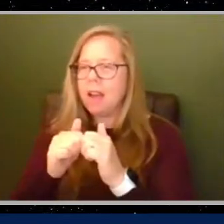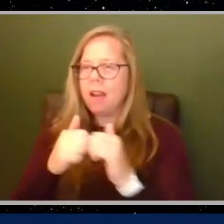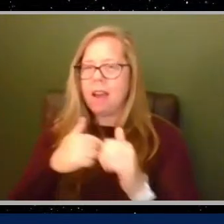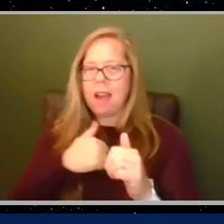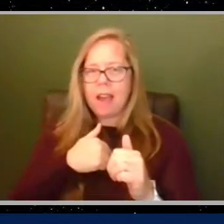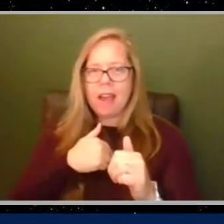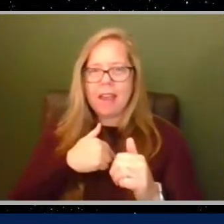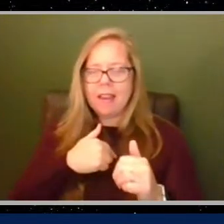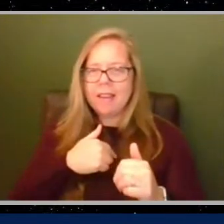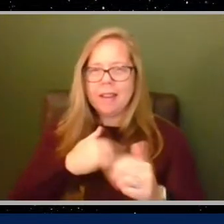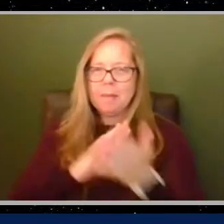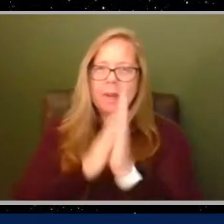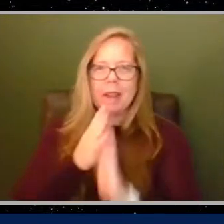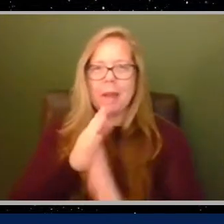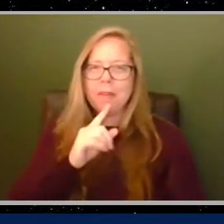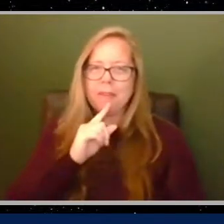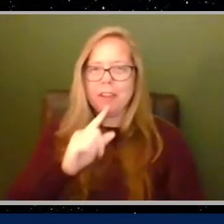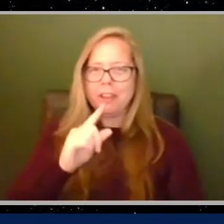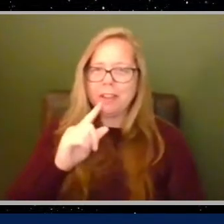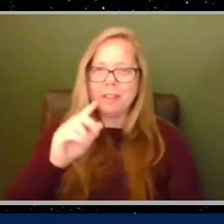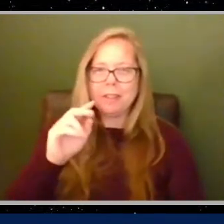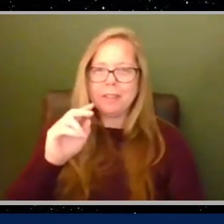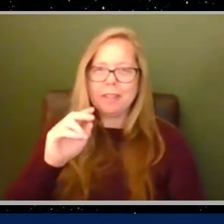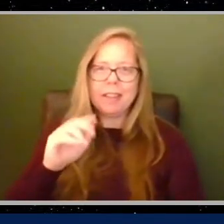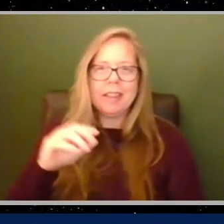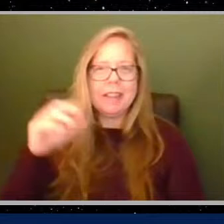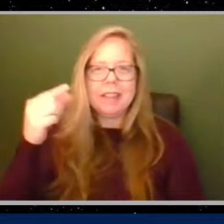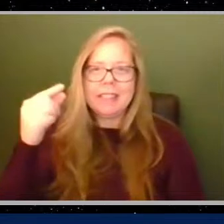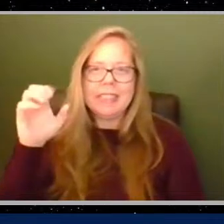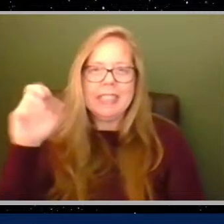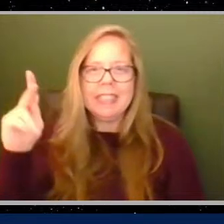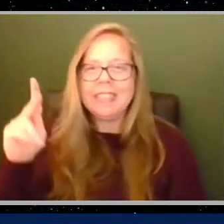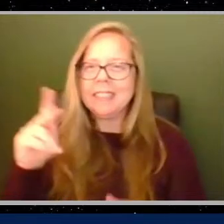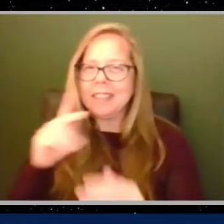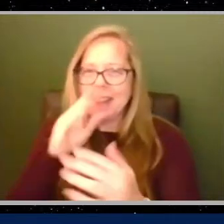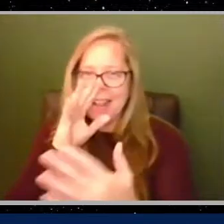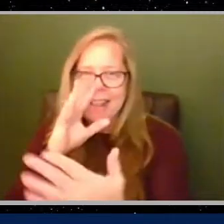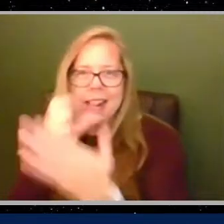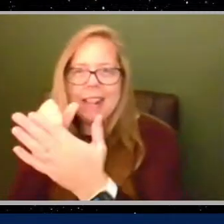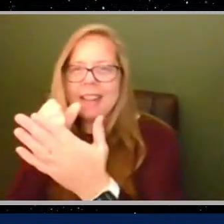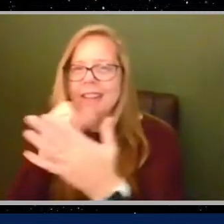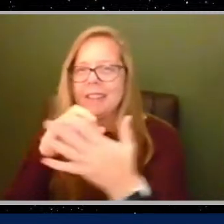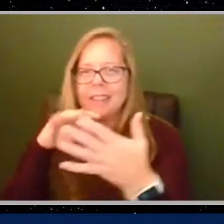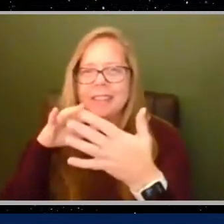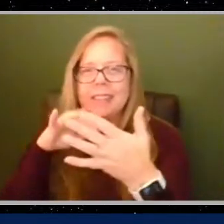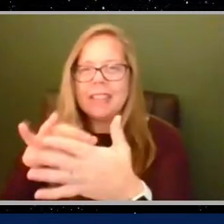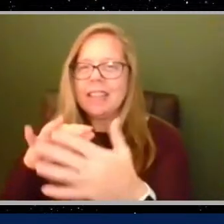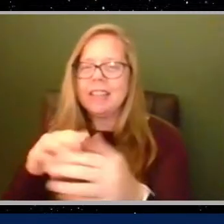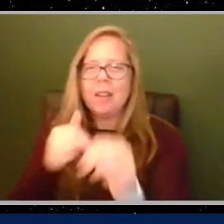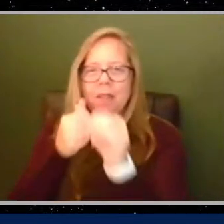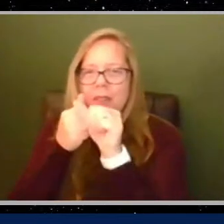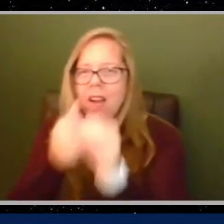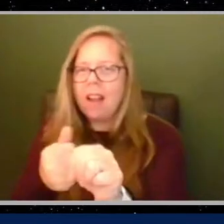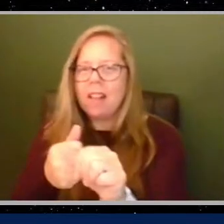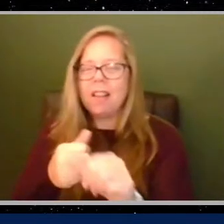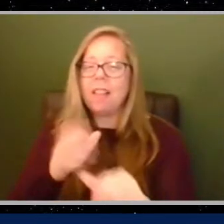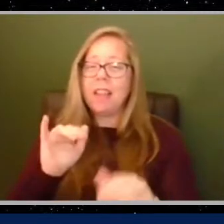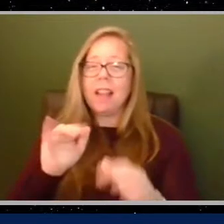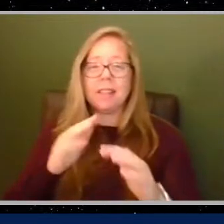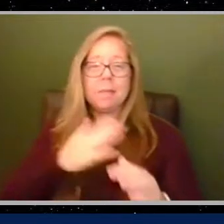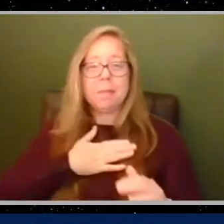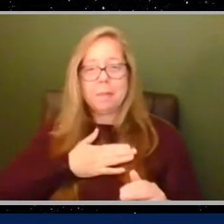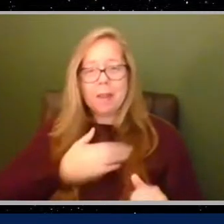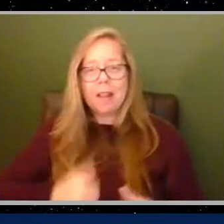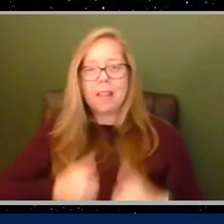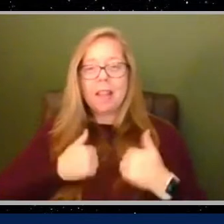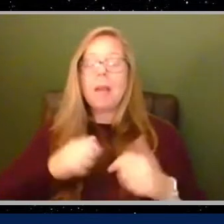geek that I am today. Just continued reading and following up on it. And that's where we got to. But in terms of finding out